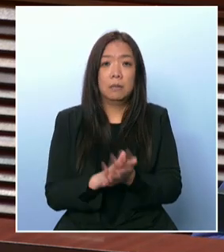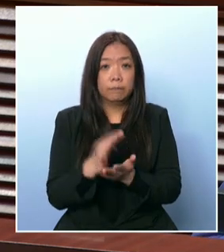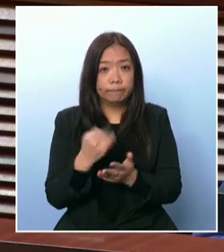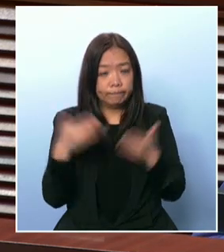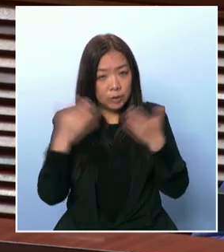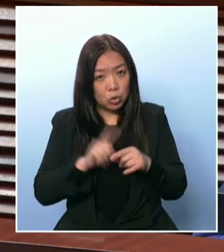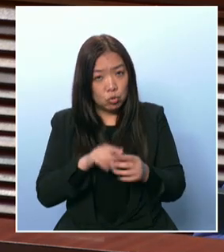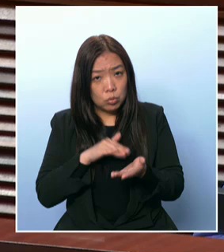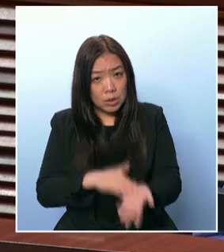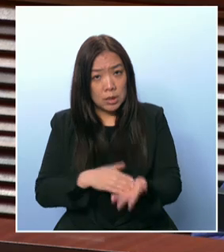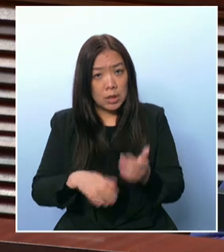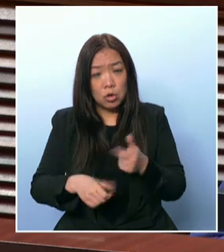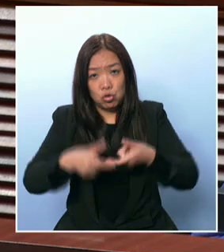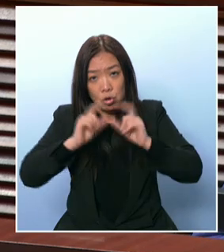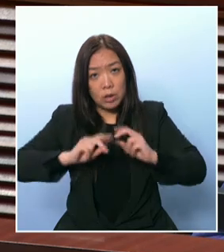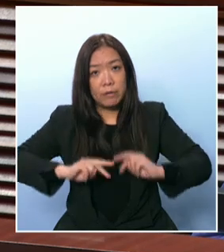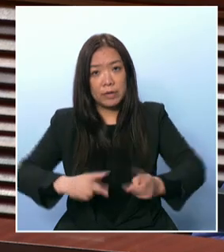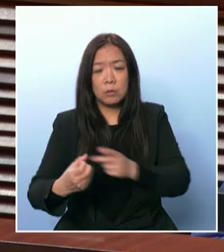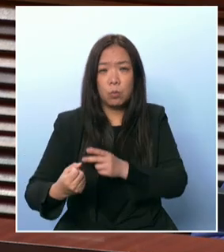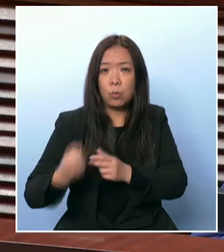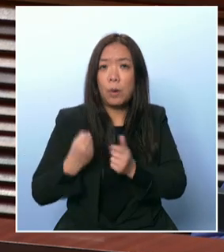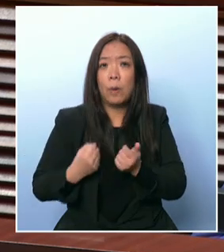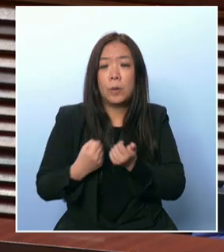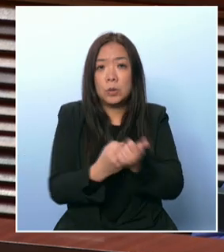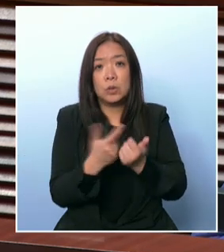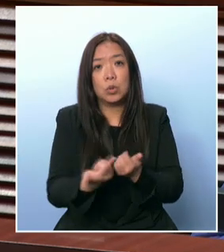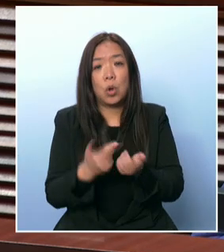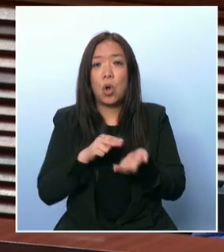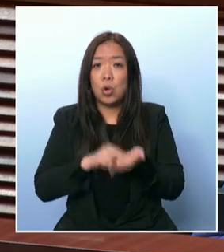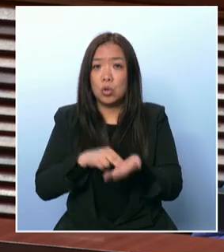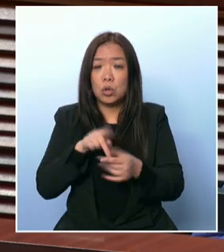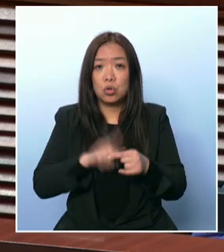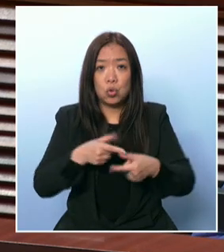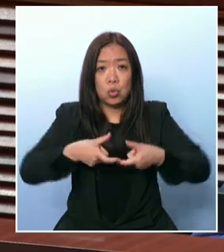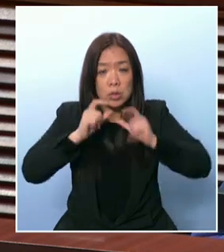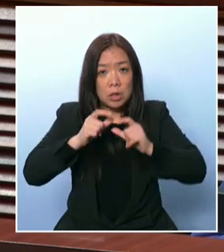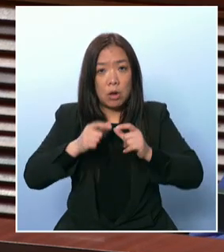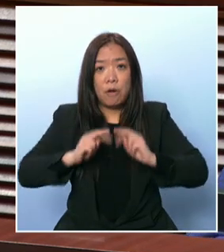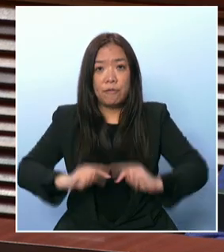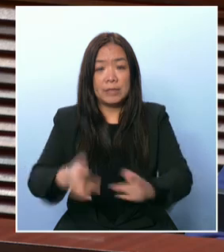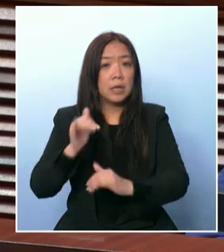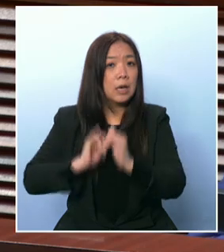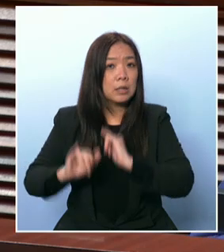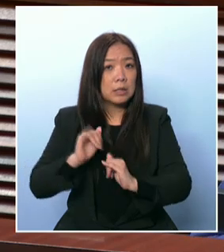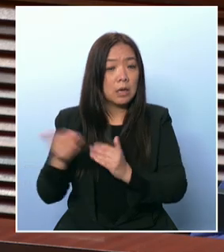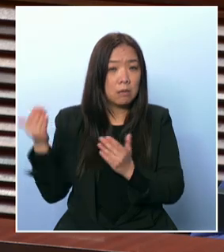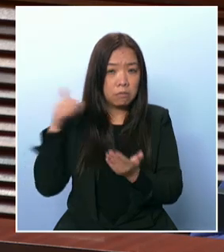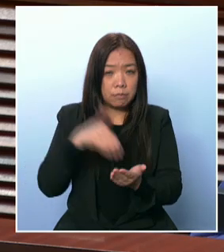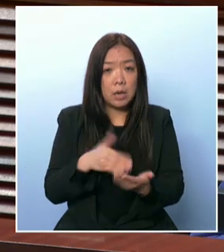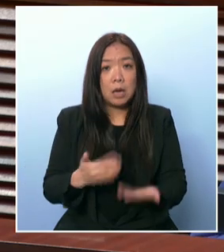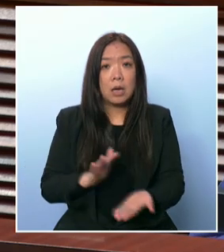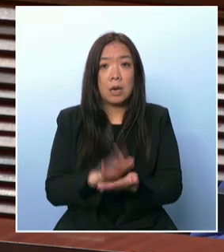all, I want to praise the government for your staunch support for the development of Chinese medicine in the past 2